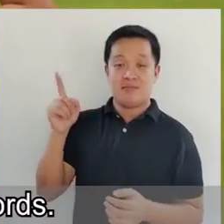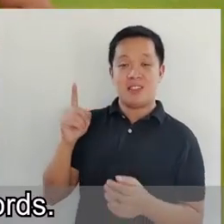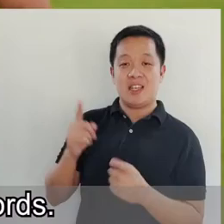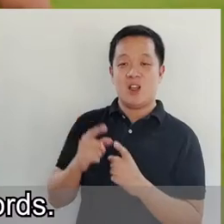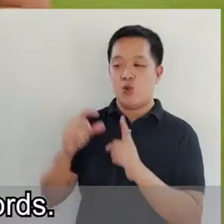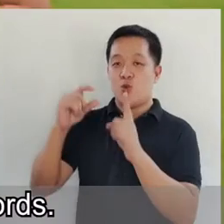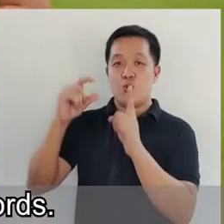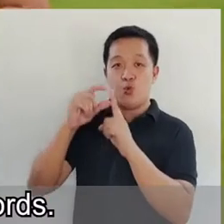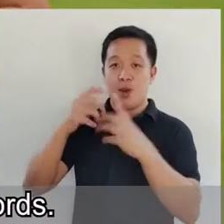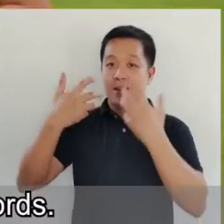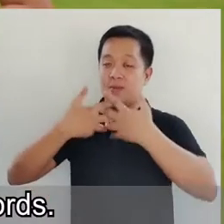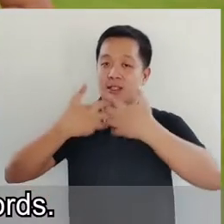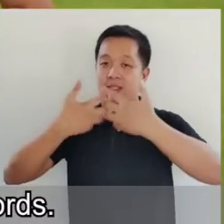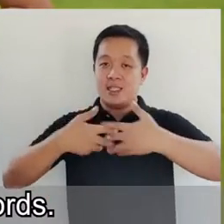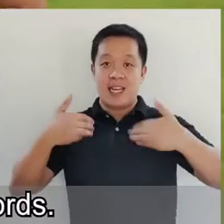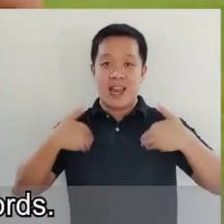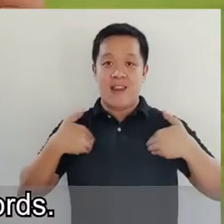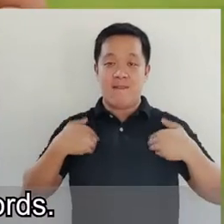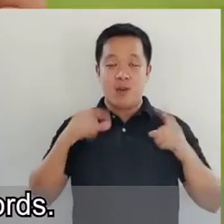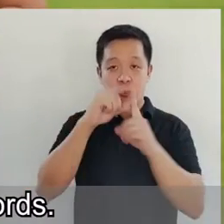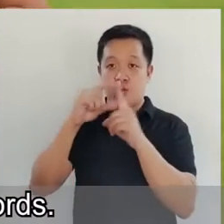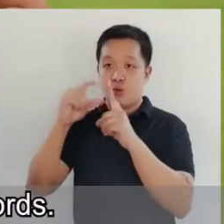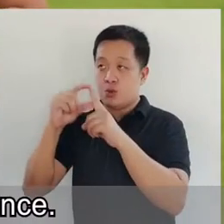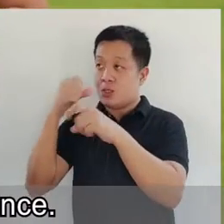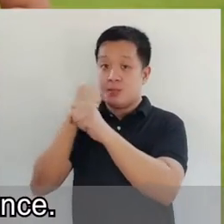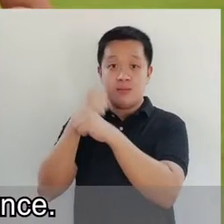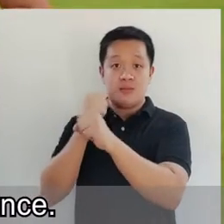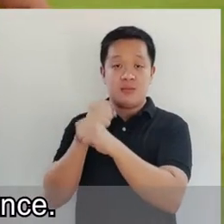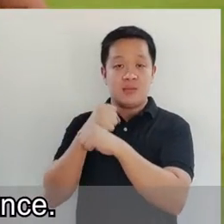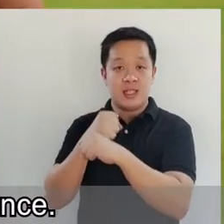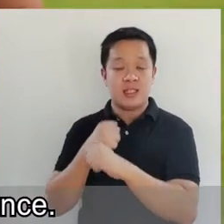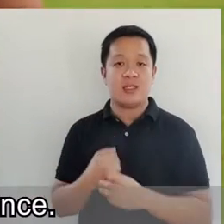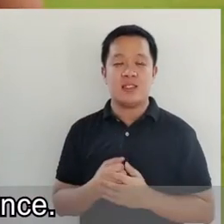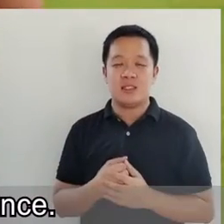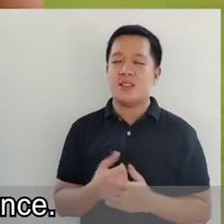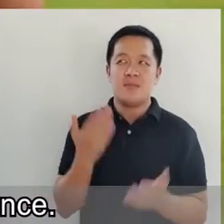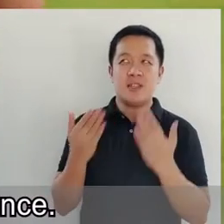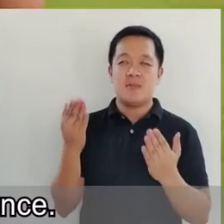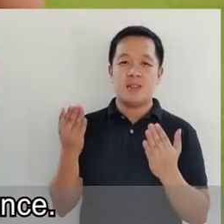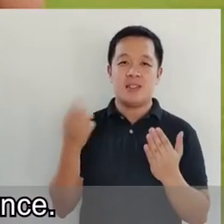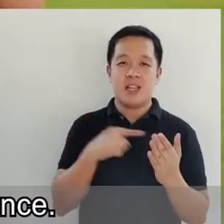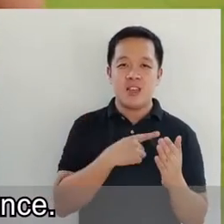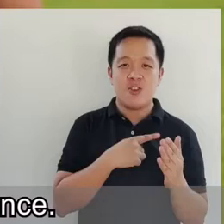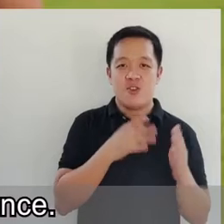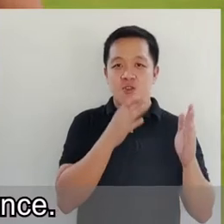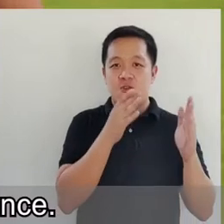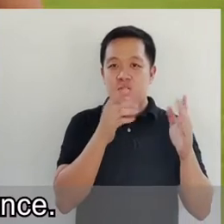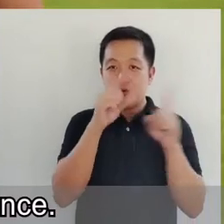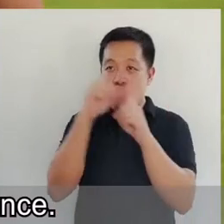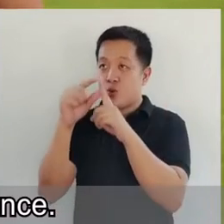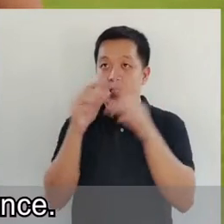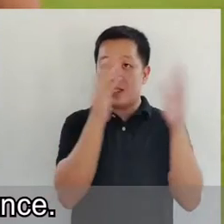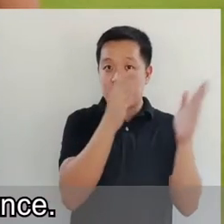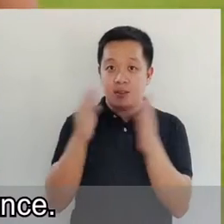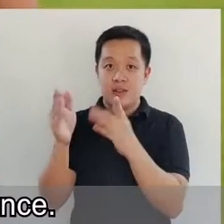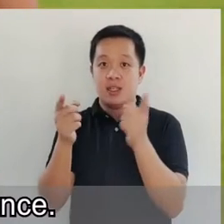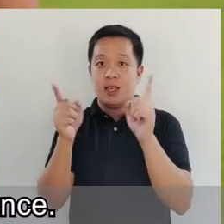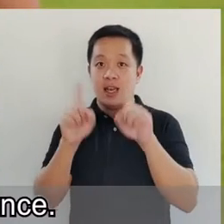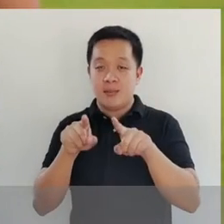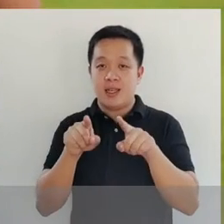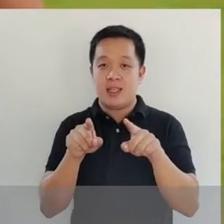word machine has produced some words. I think we need to arrange the words to form a